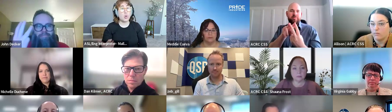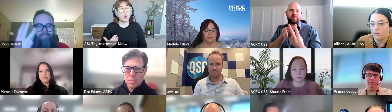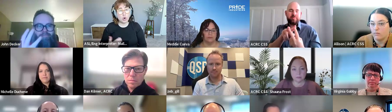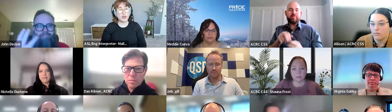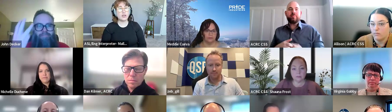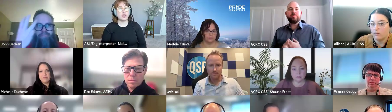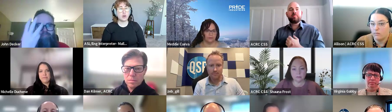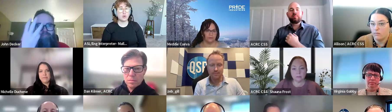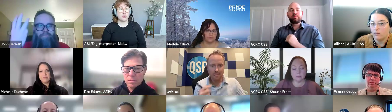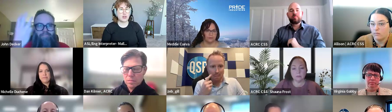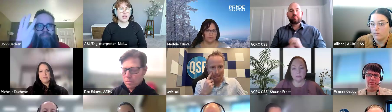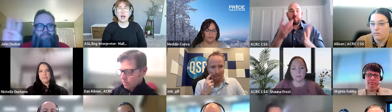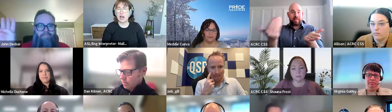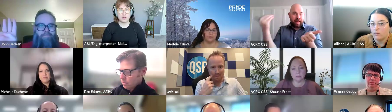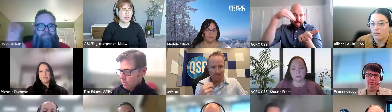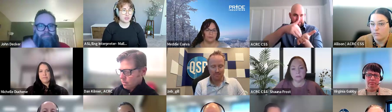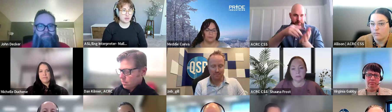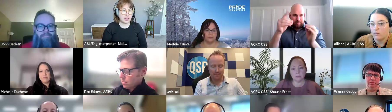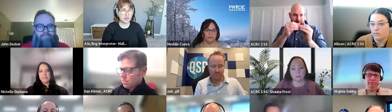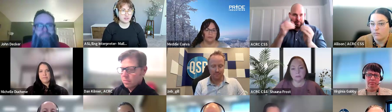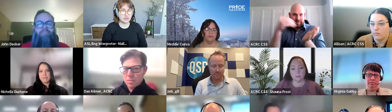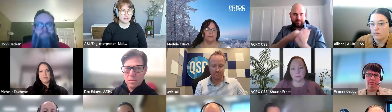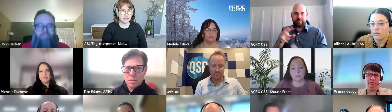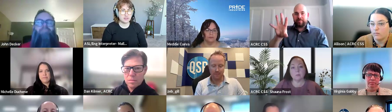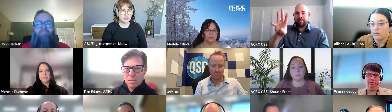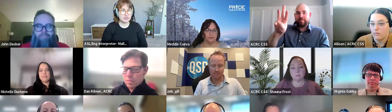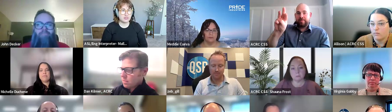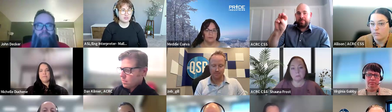computer or your own body. Either way is correct.